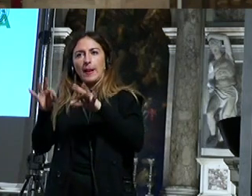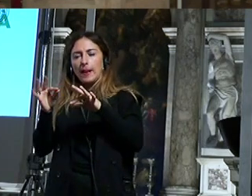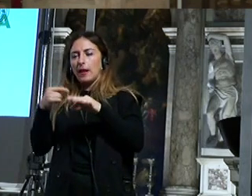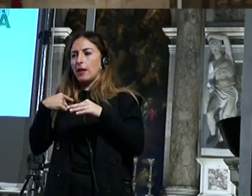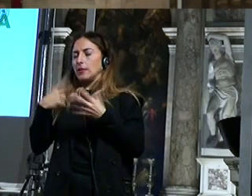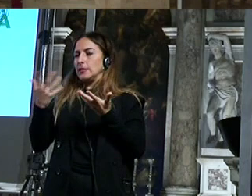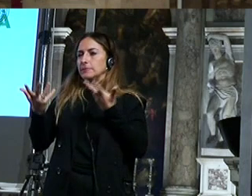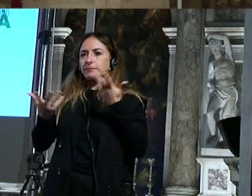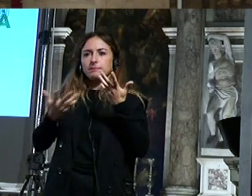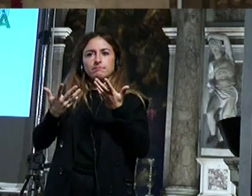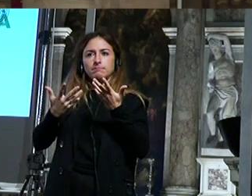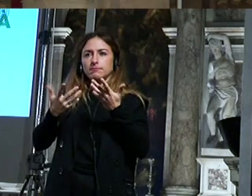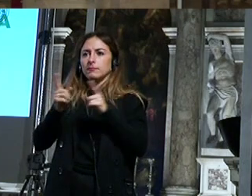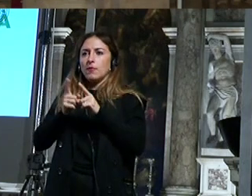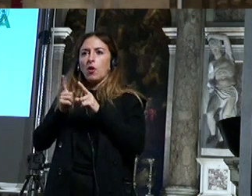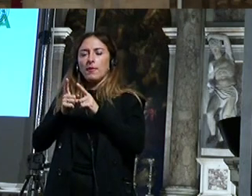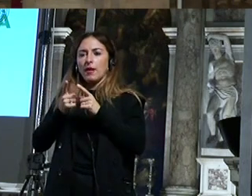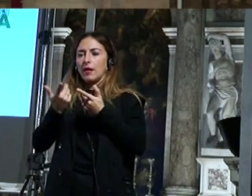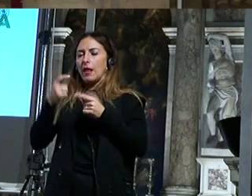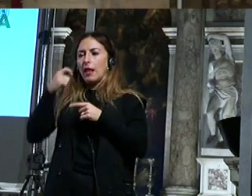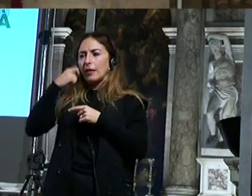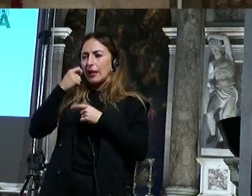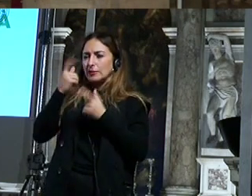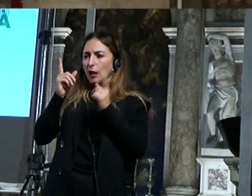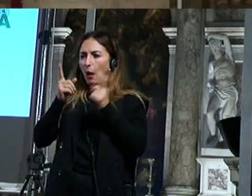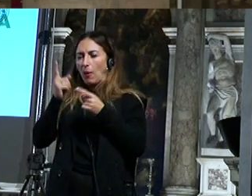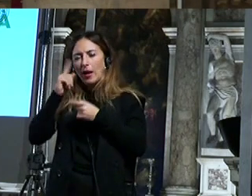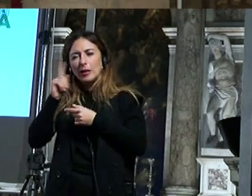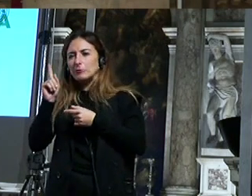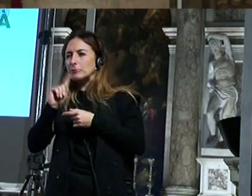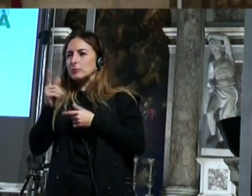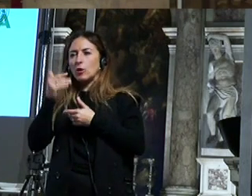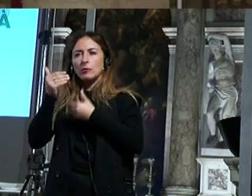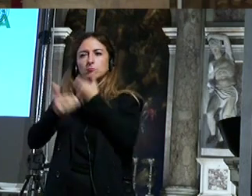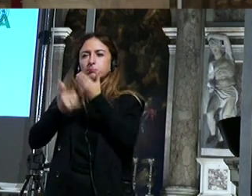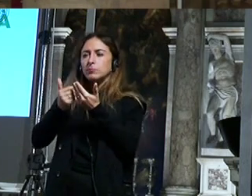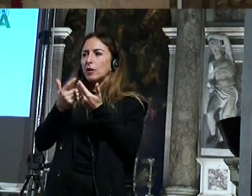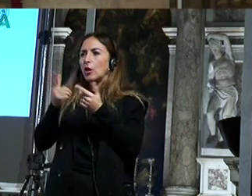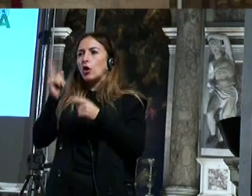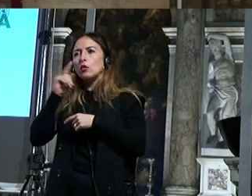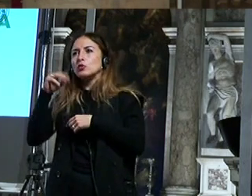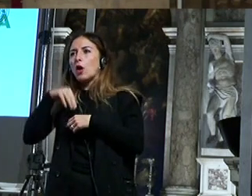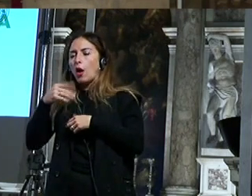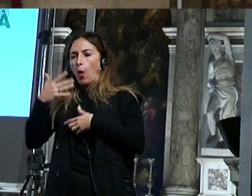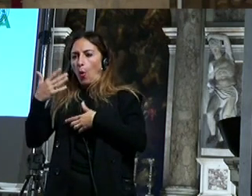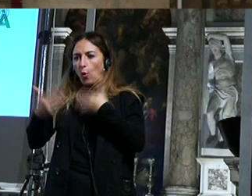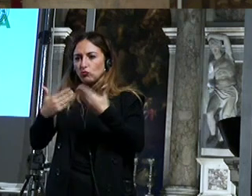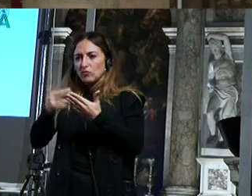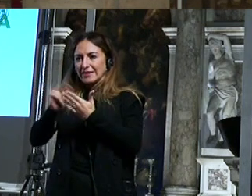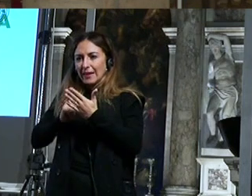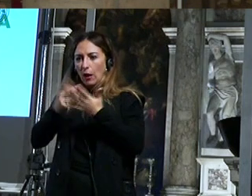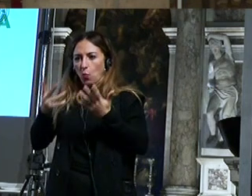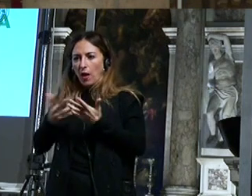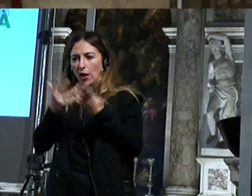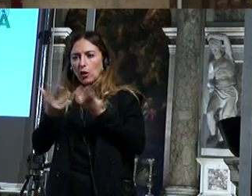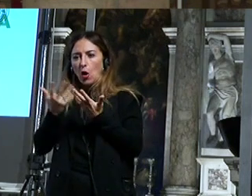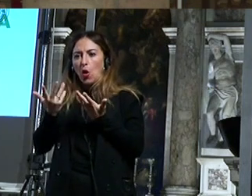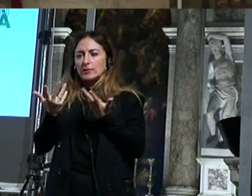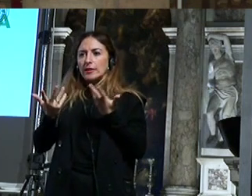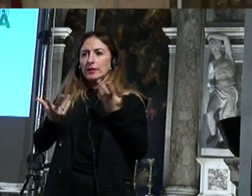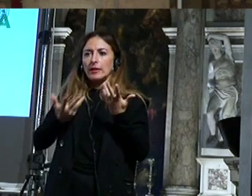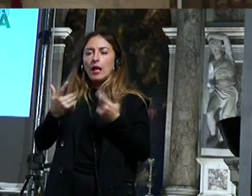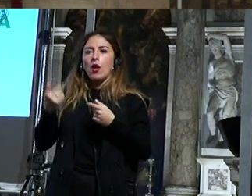to me enough. I don't know what's urgent enough to write. And I'm looking for a voice that feels alive. And I don't